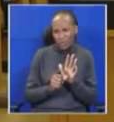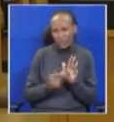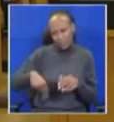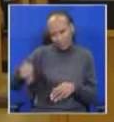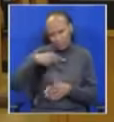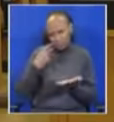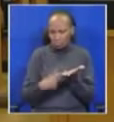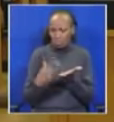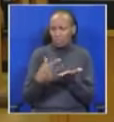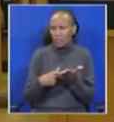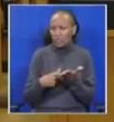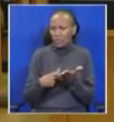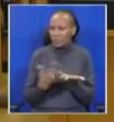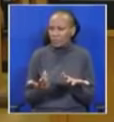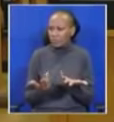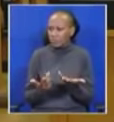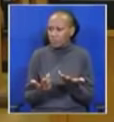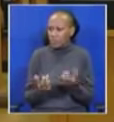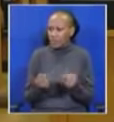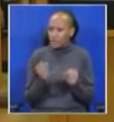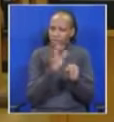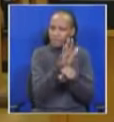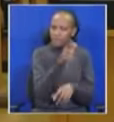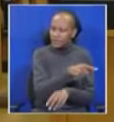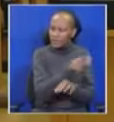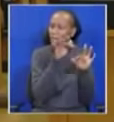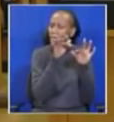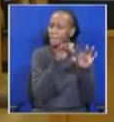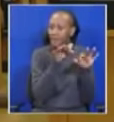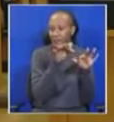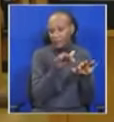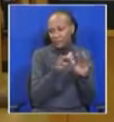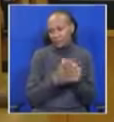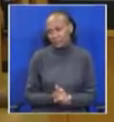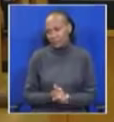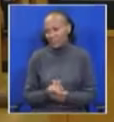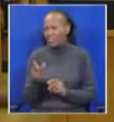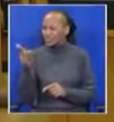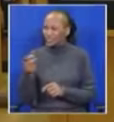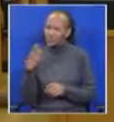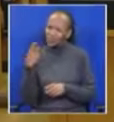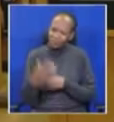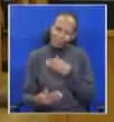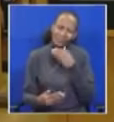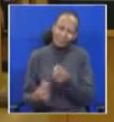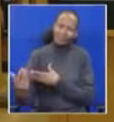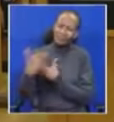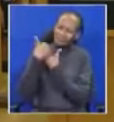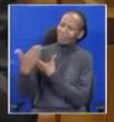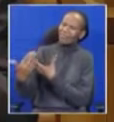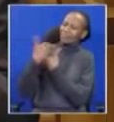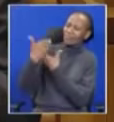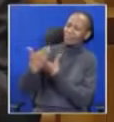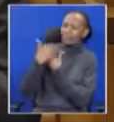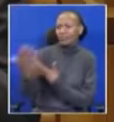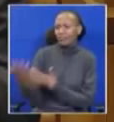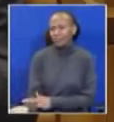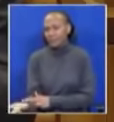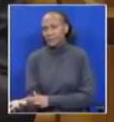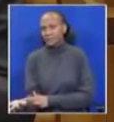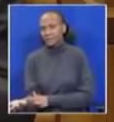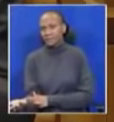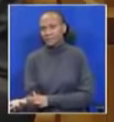people. And it is your continued interjection, which included